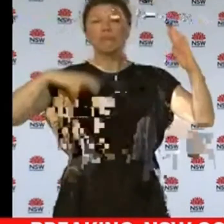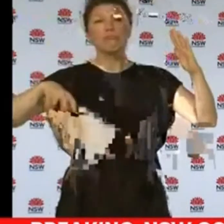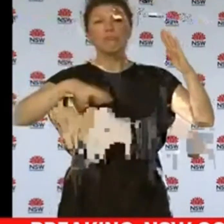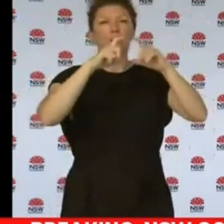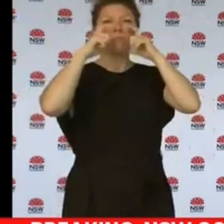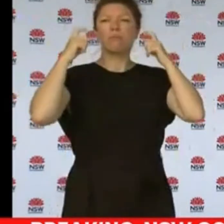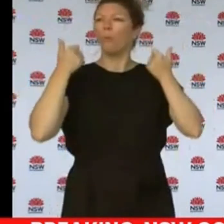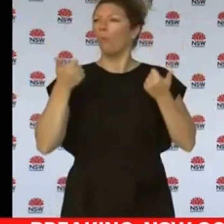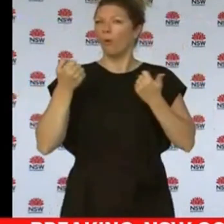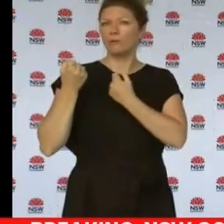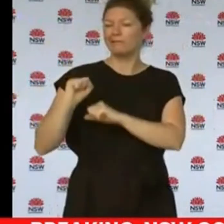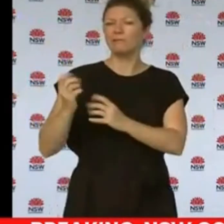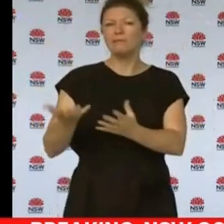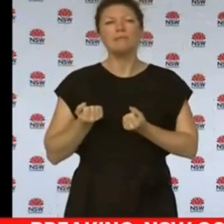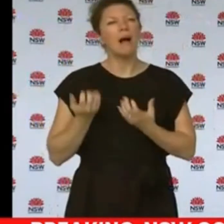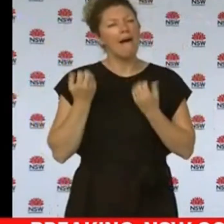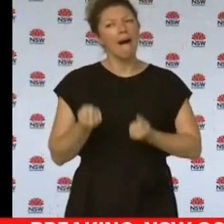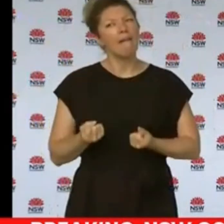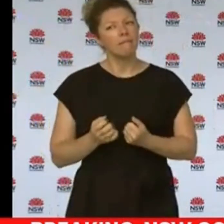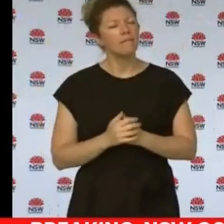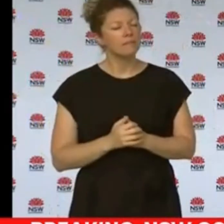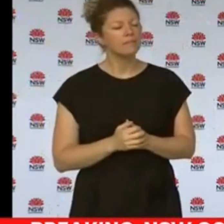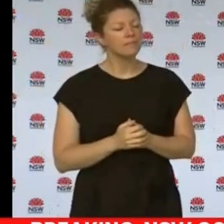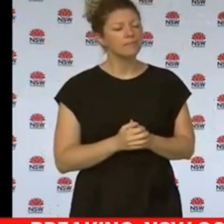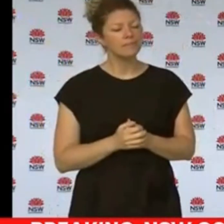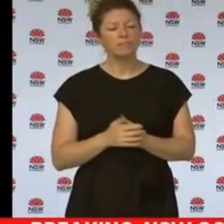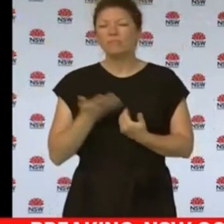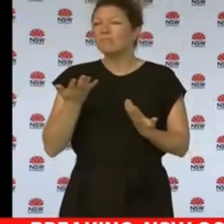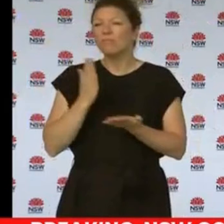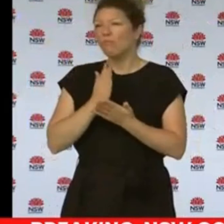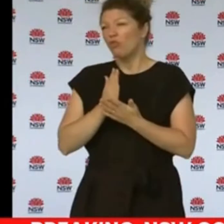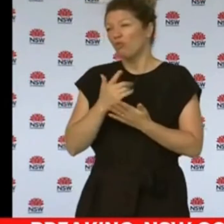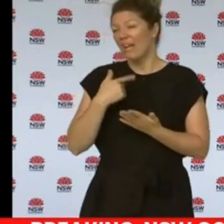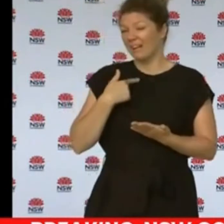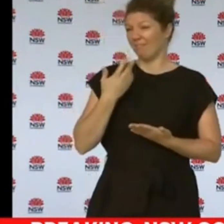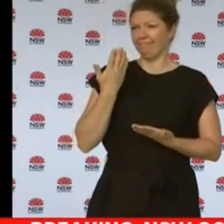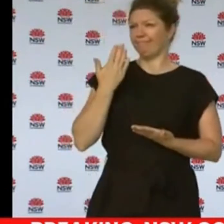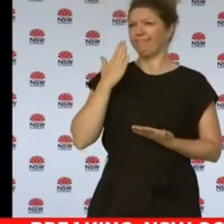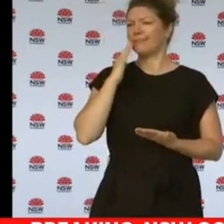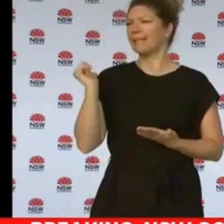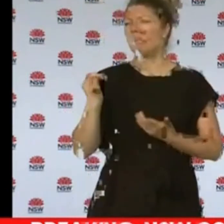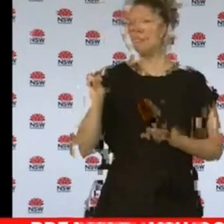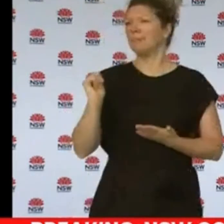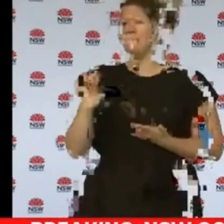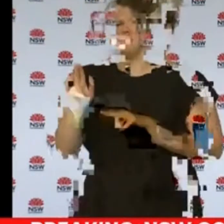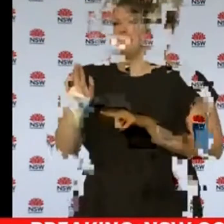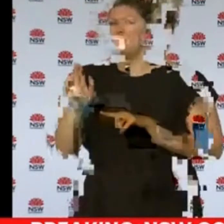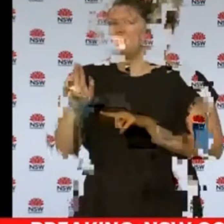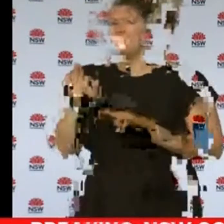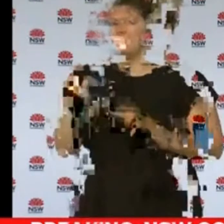layer of defence. But I think the key message I want to get across is, regardless of